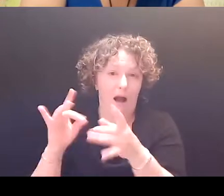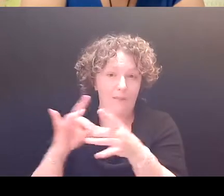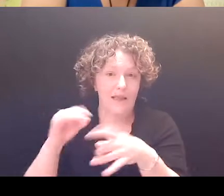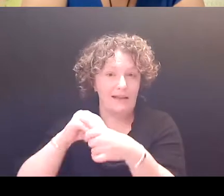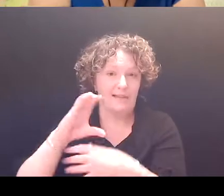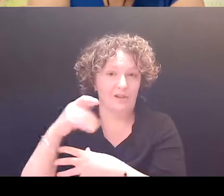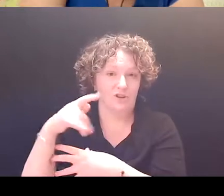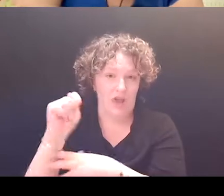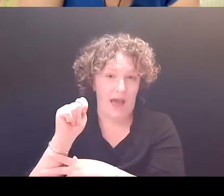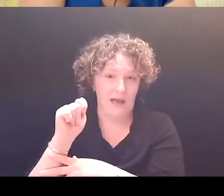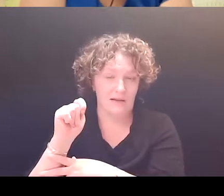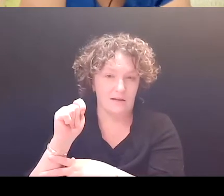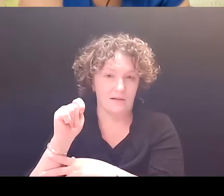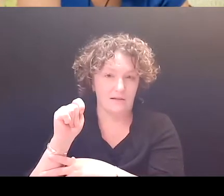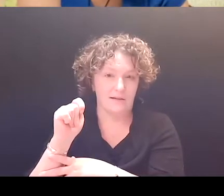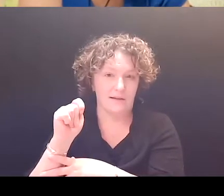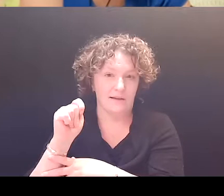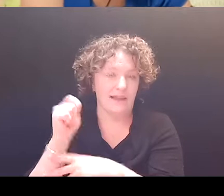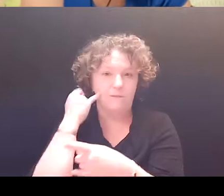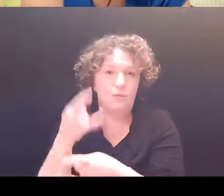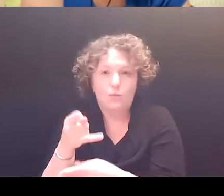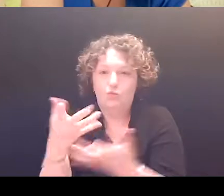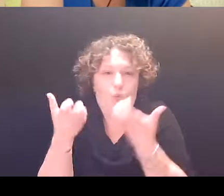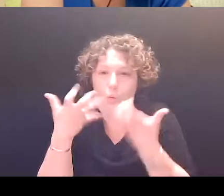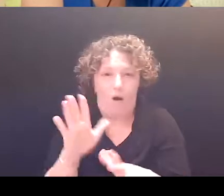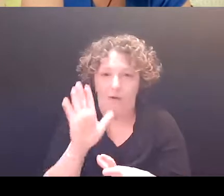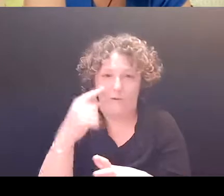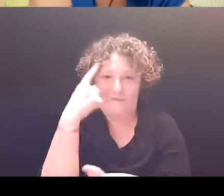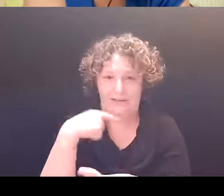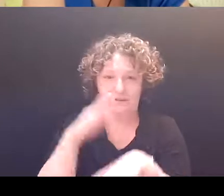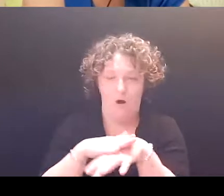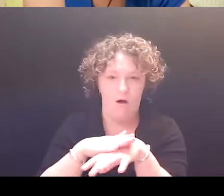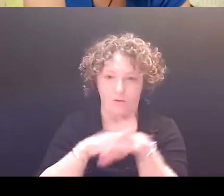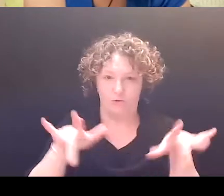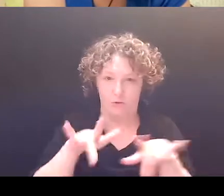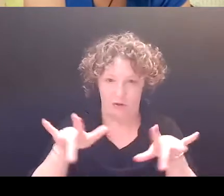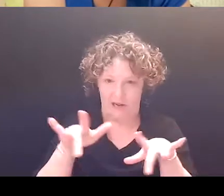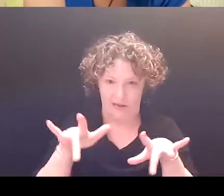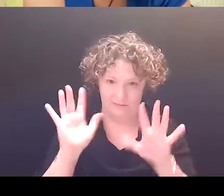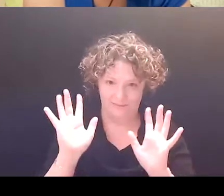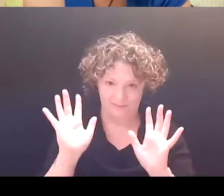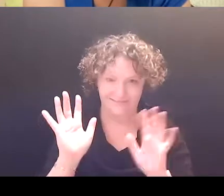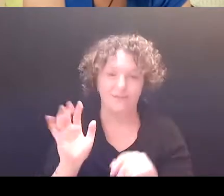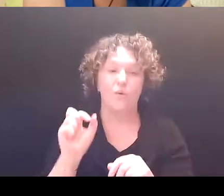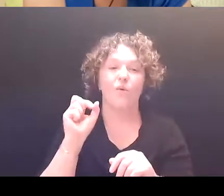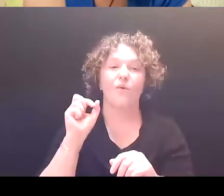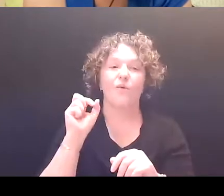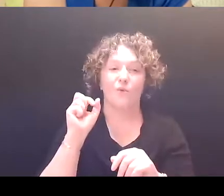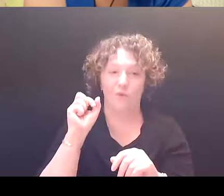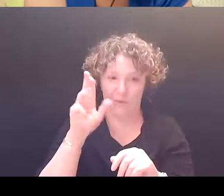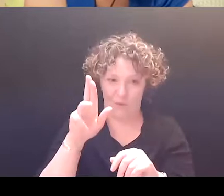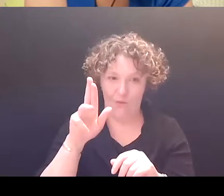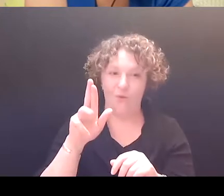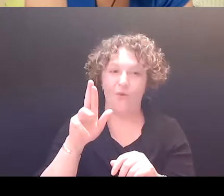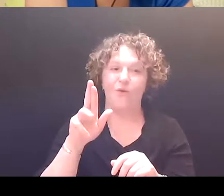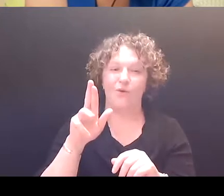it, your comment in the chat, or your question in the chat. If you don't want your face to